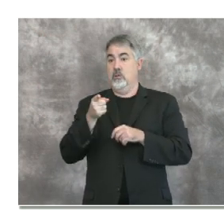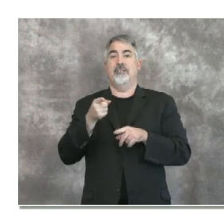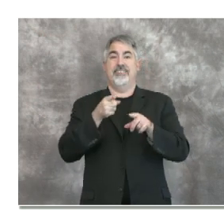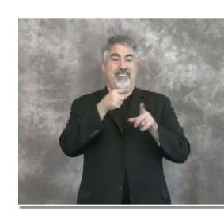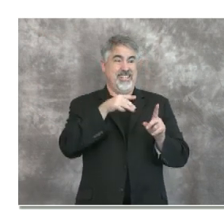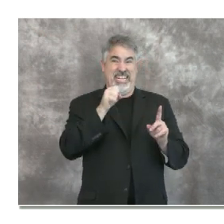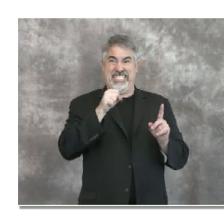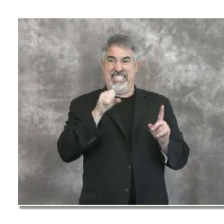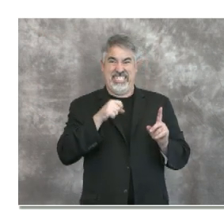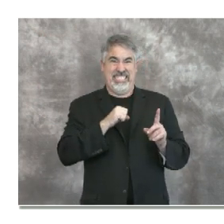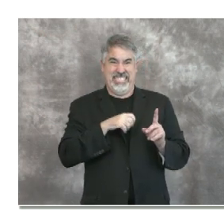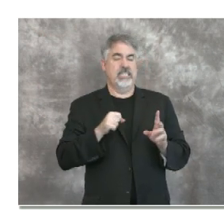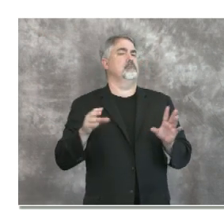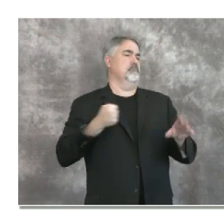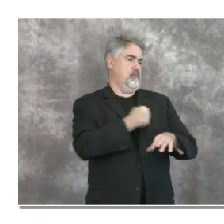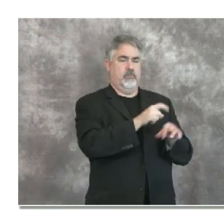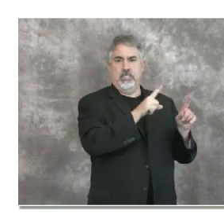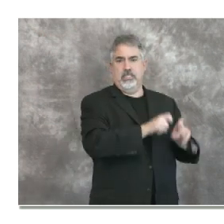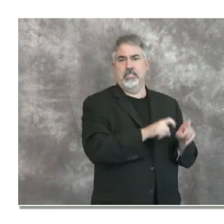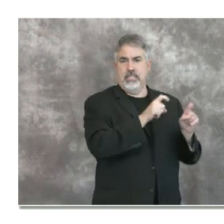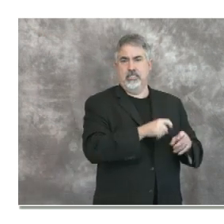testing throughout our region.